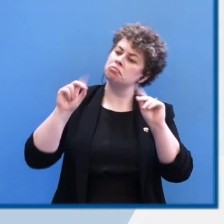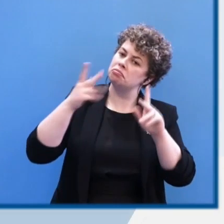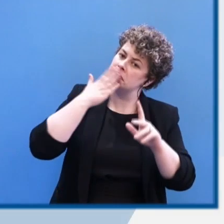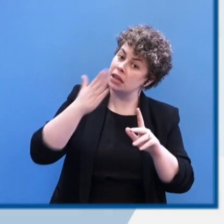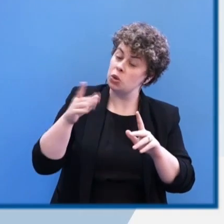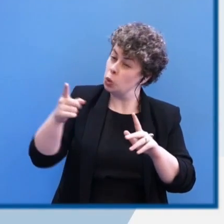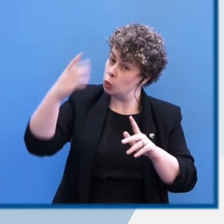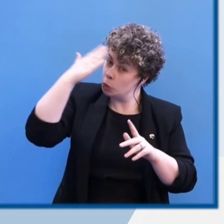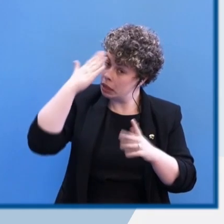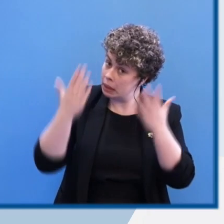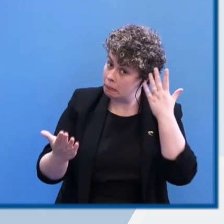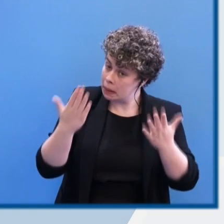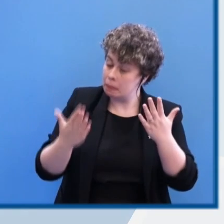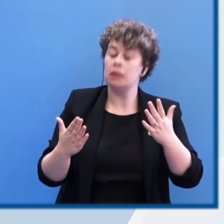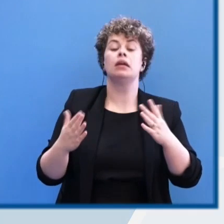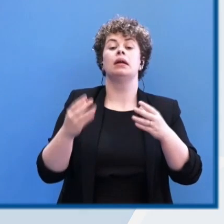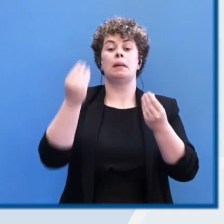silos broken?